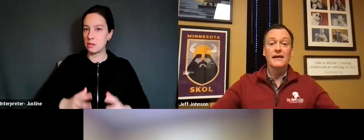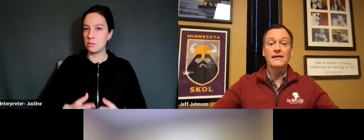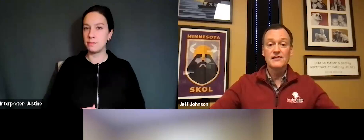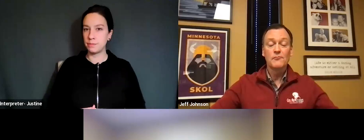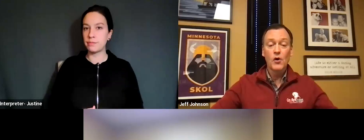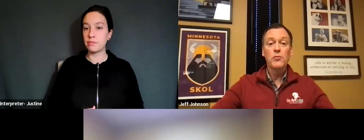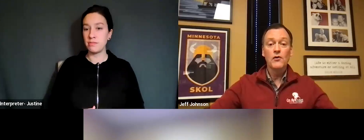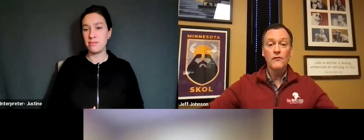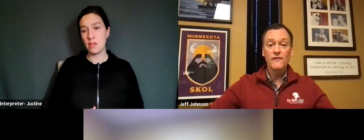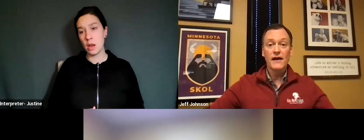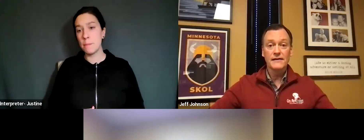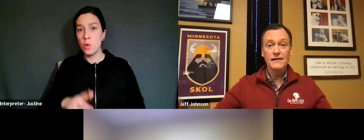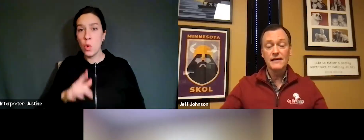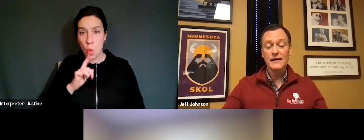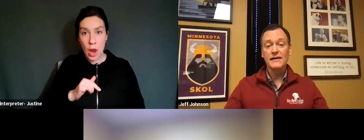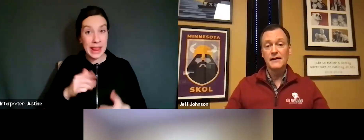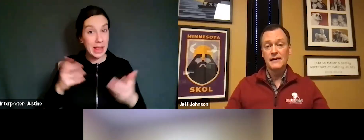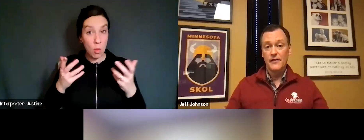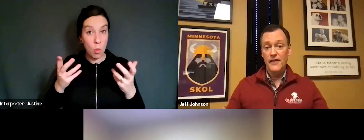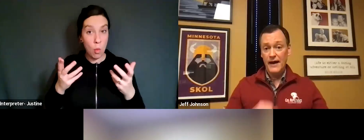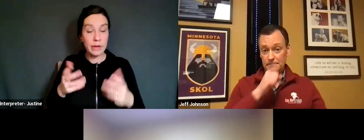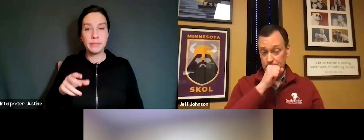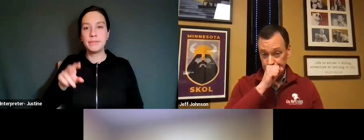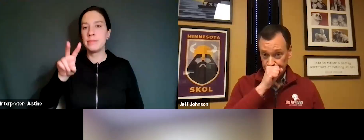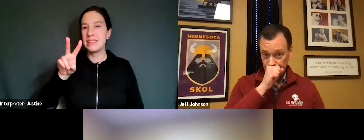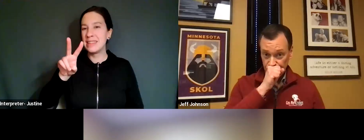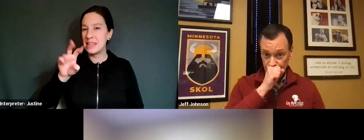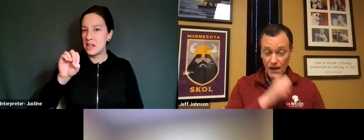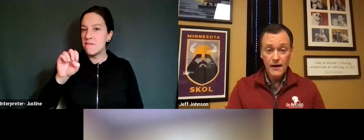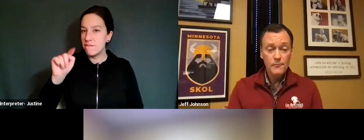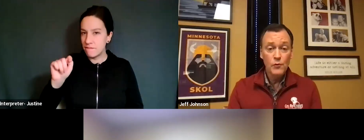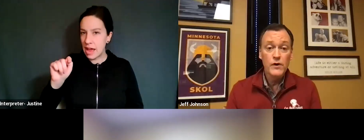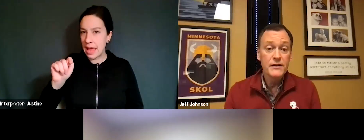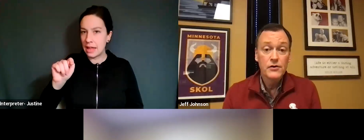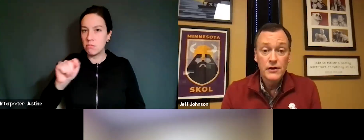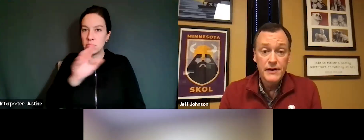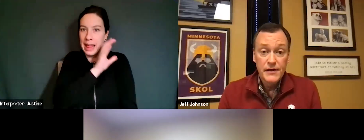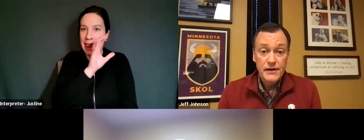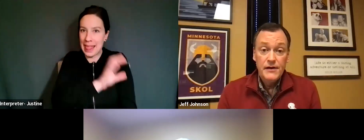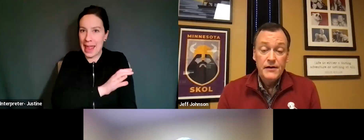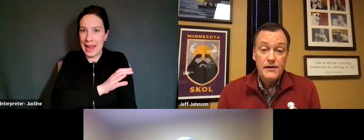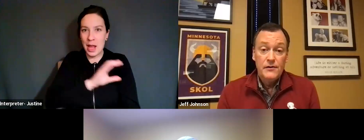it's a clinic. It's a mobile vet clinic that